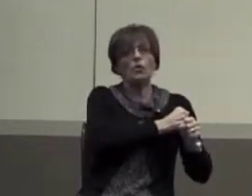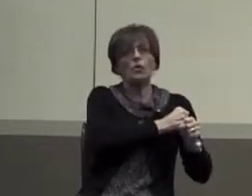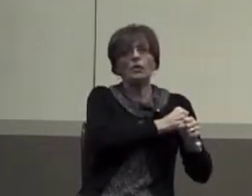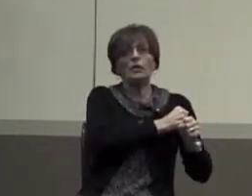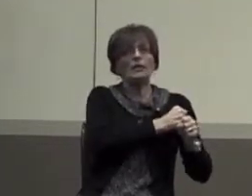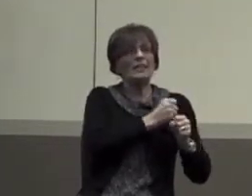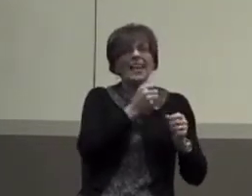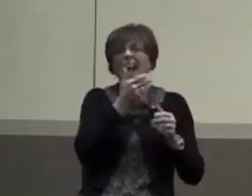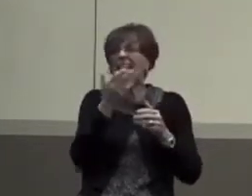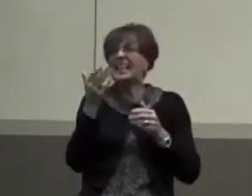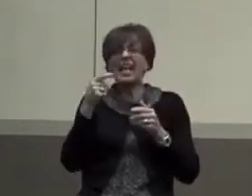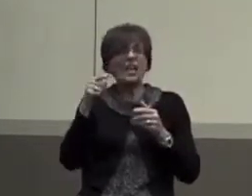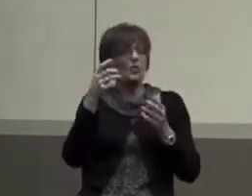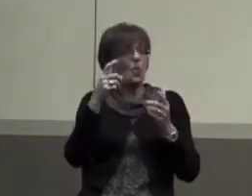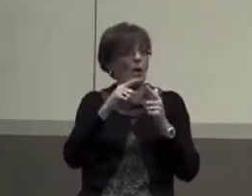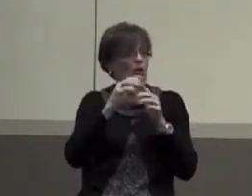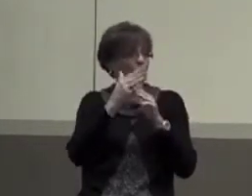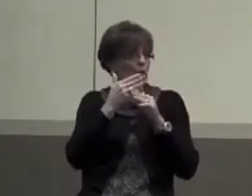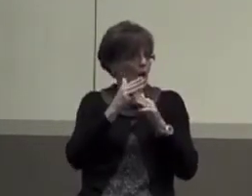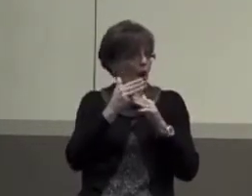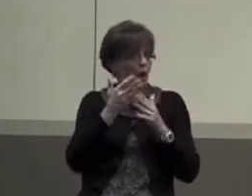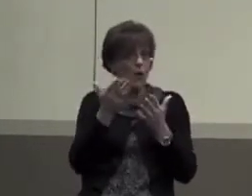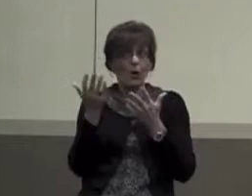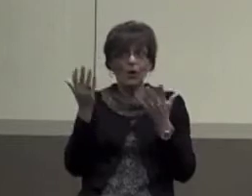Anything that you care to share?